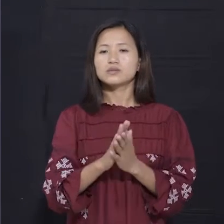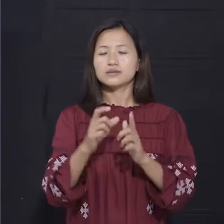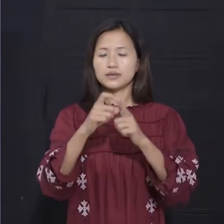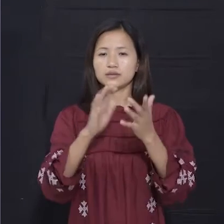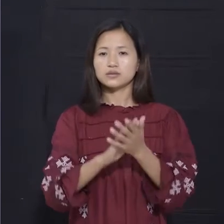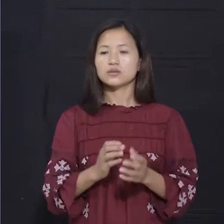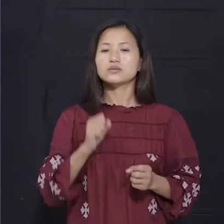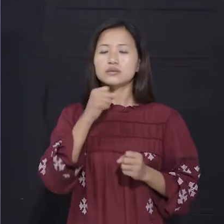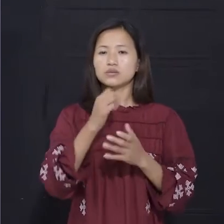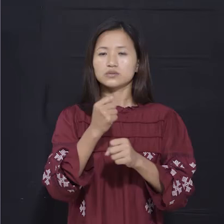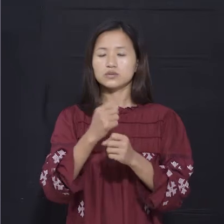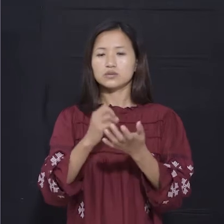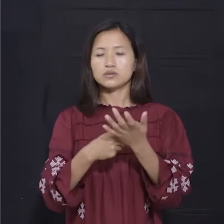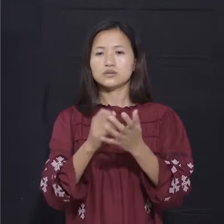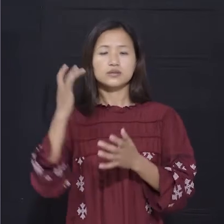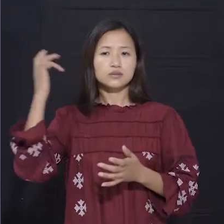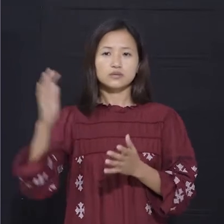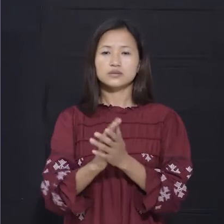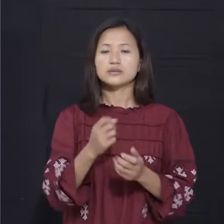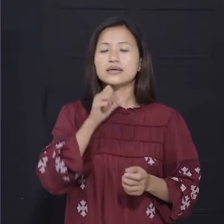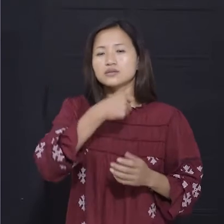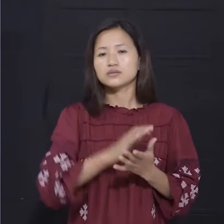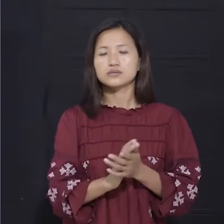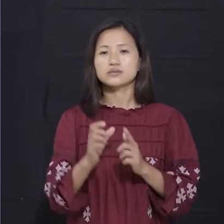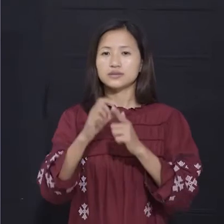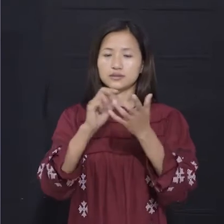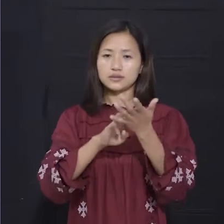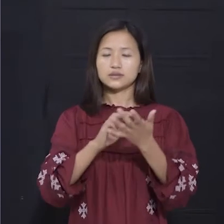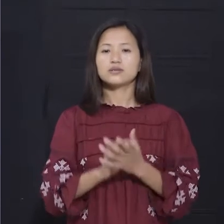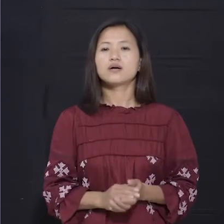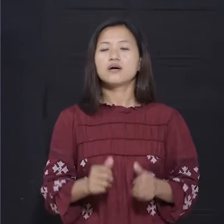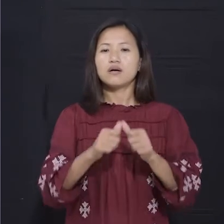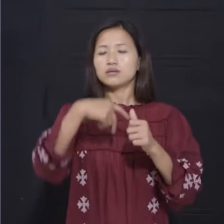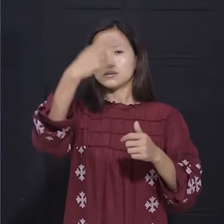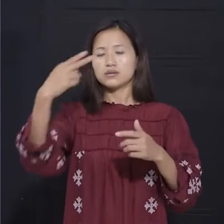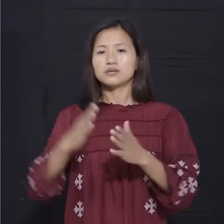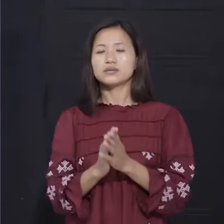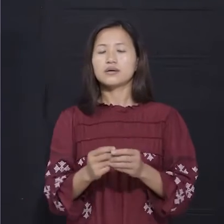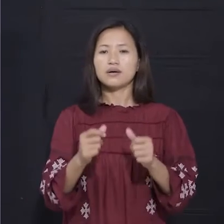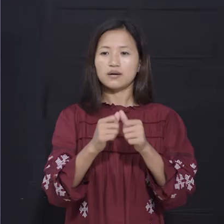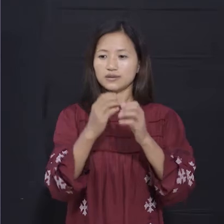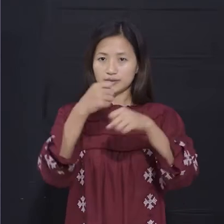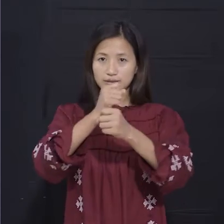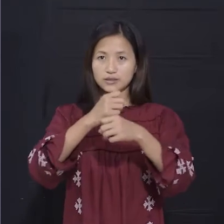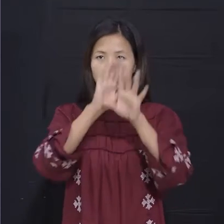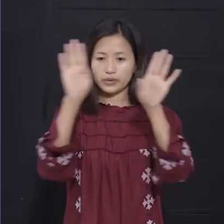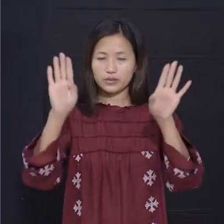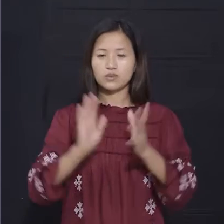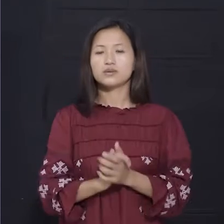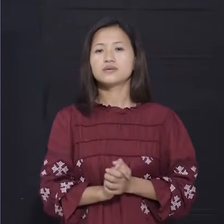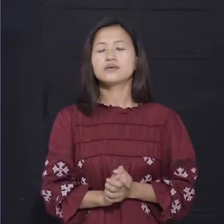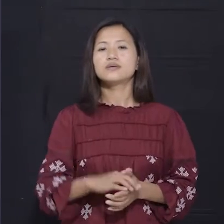age of the Indian history, right? Then coming to the art and architecture. Now this Gupta dynasty,